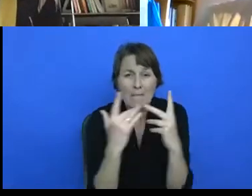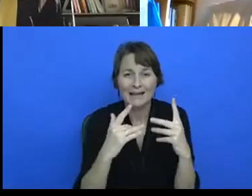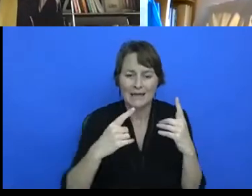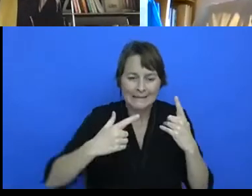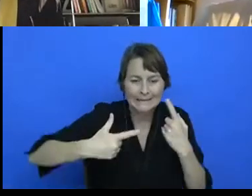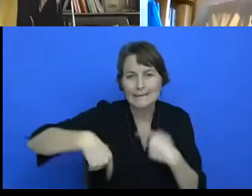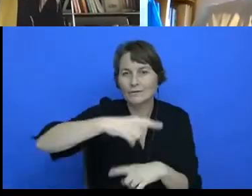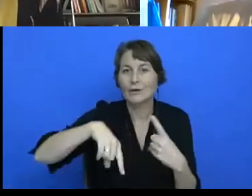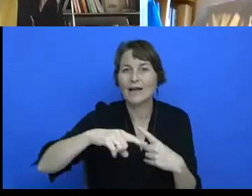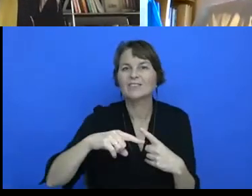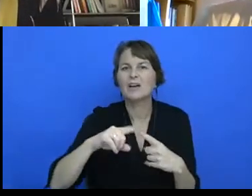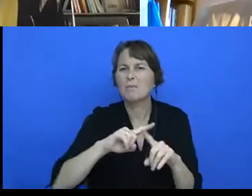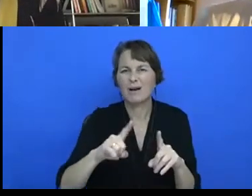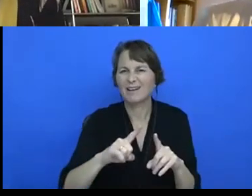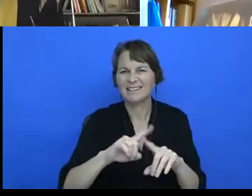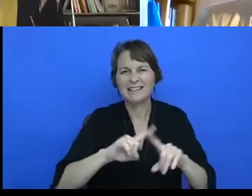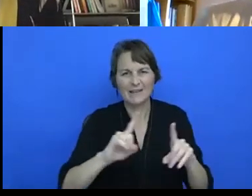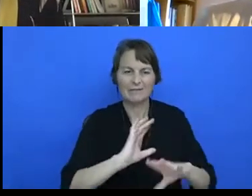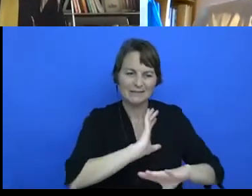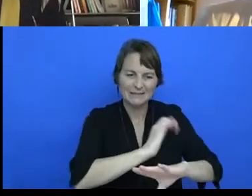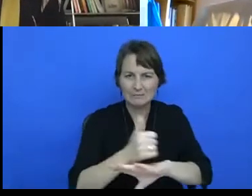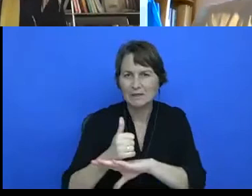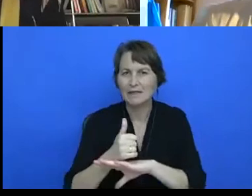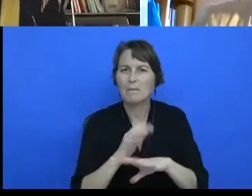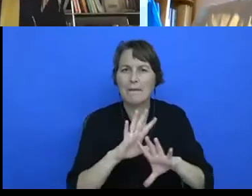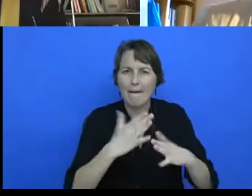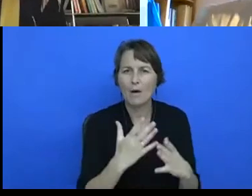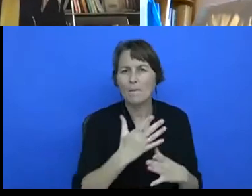we could be doing with trying to set up those sorts of interactions.